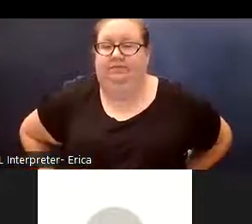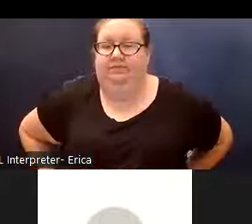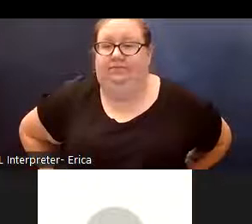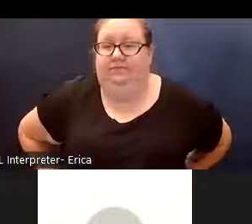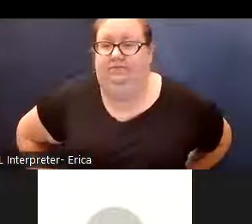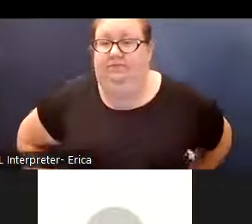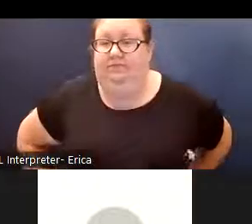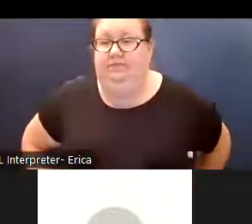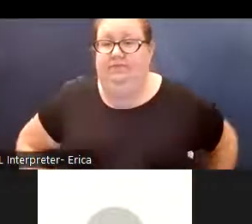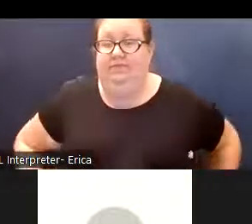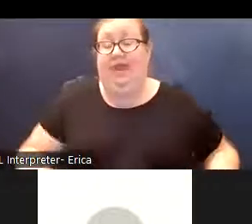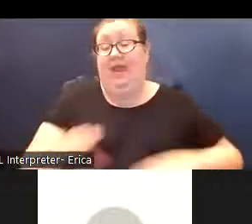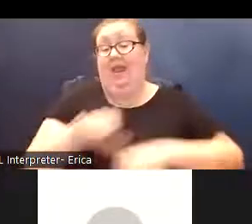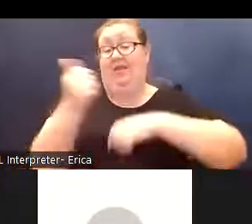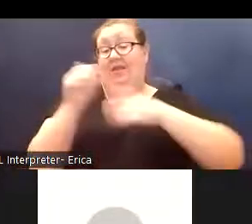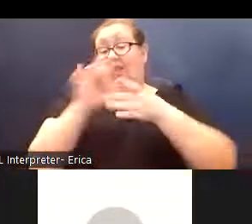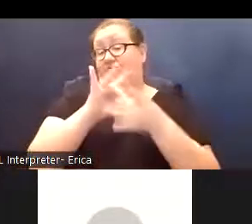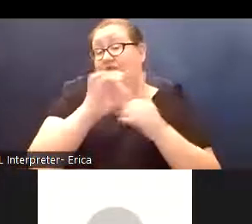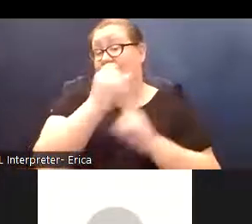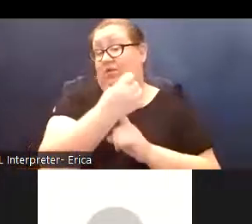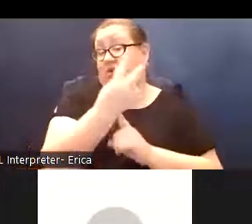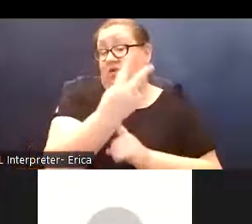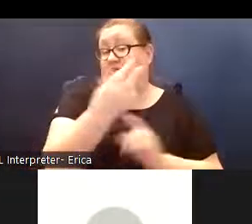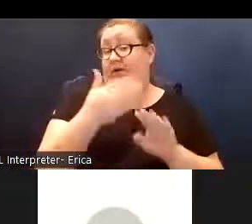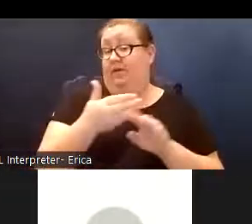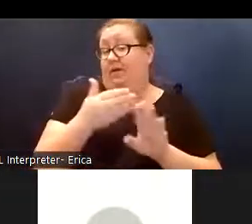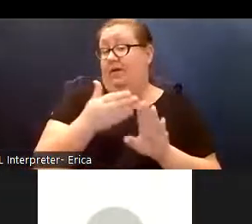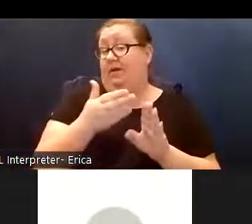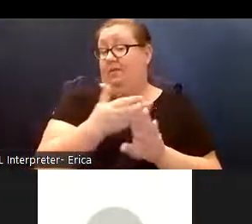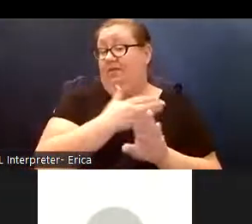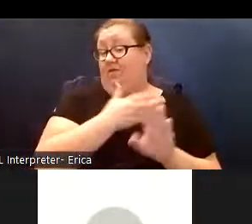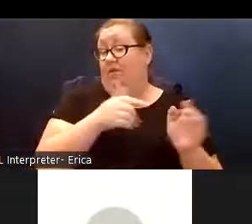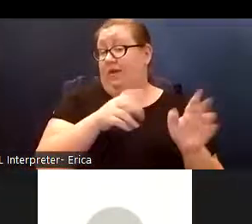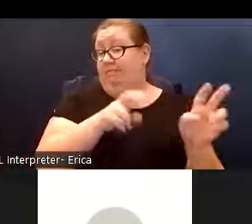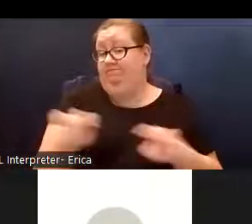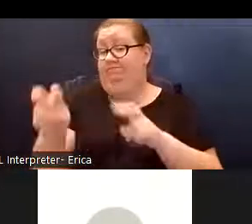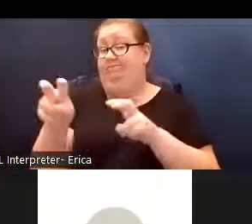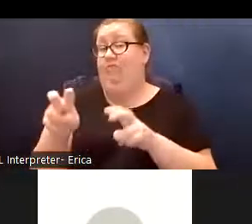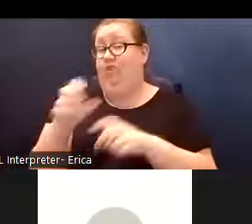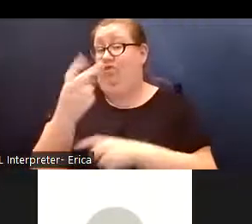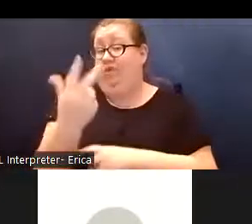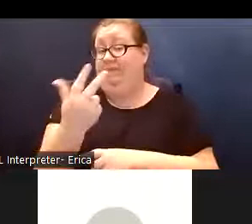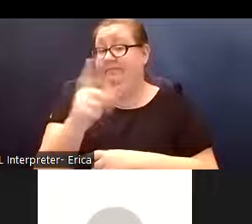Anything else on scenario 2 before we move to 3?